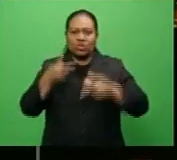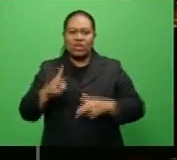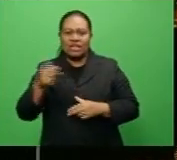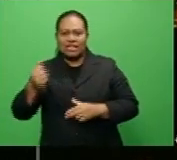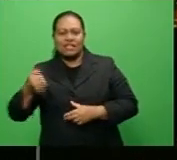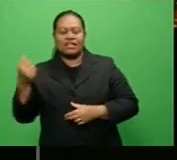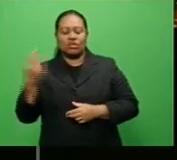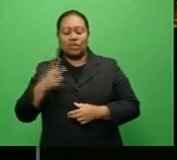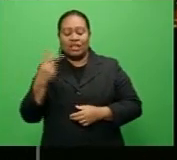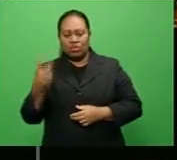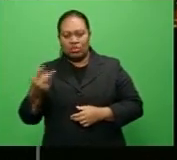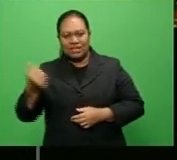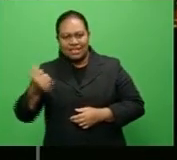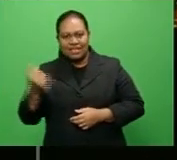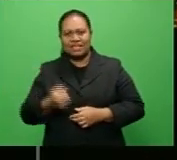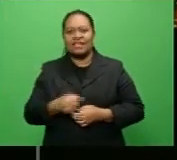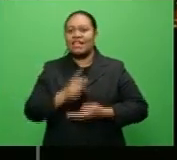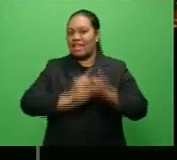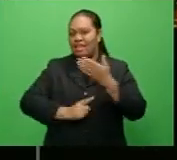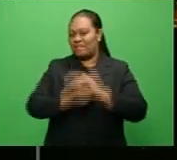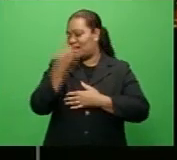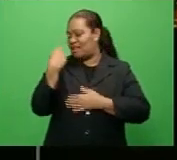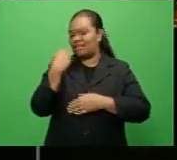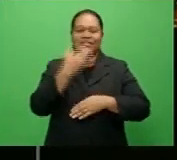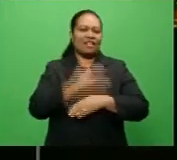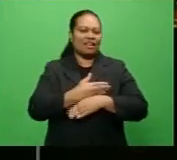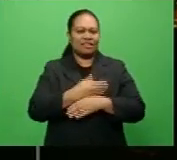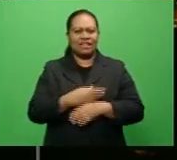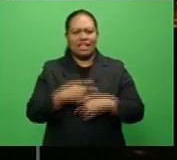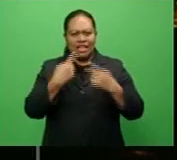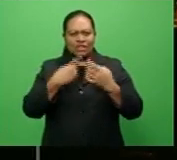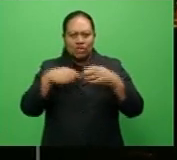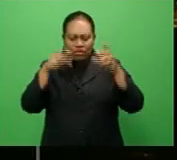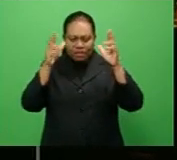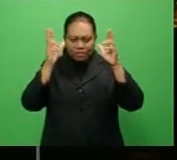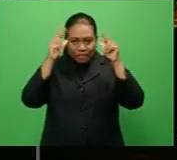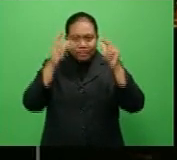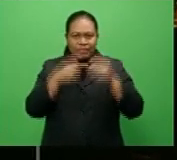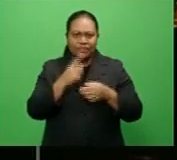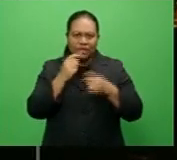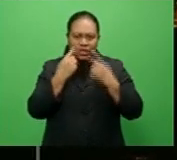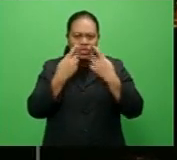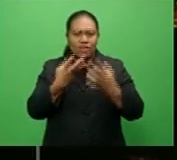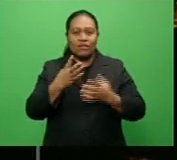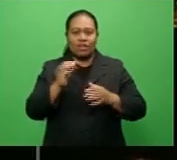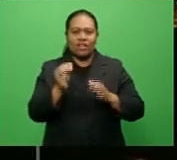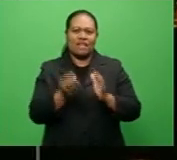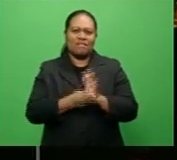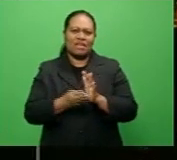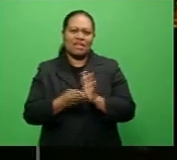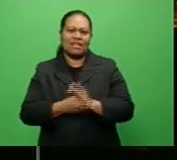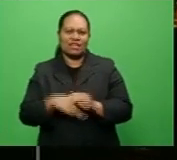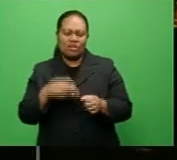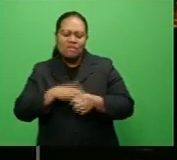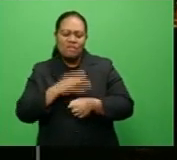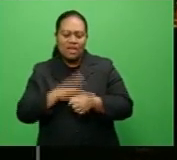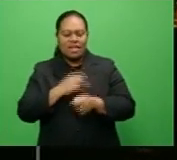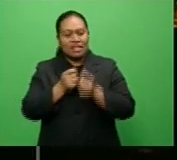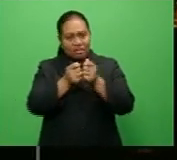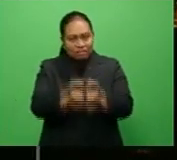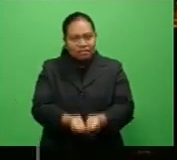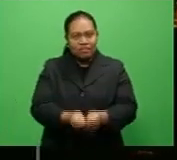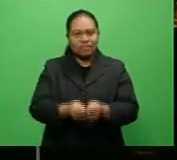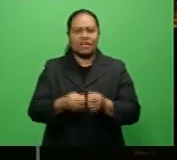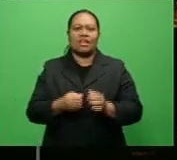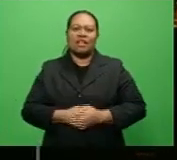round 17 of the NRL last night. The Bunnies pack dominated the first 40 minutes, but the try from Storms in the last minute of the